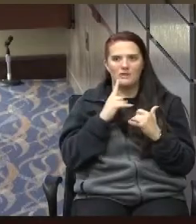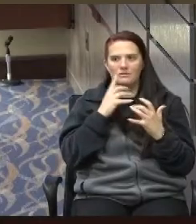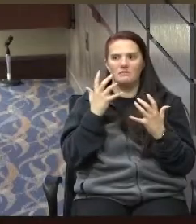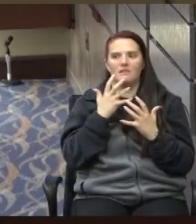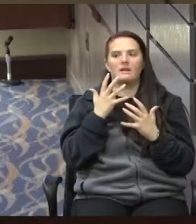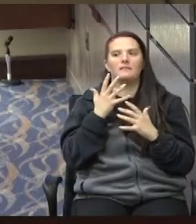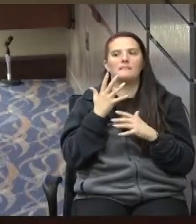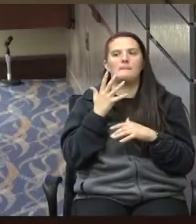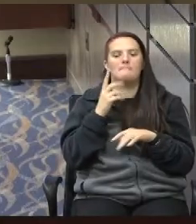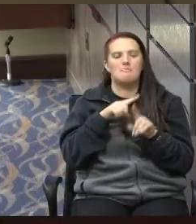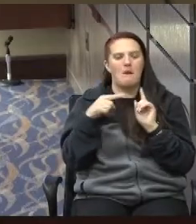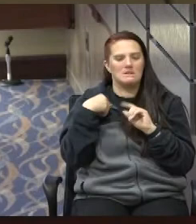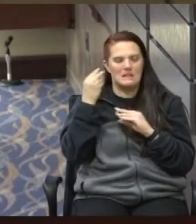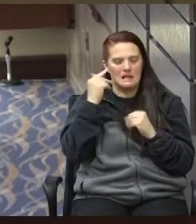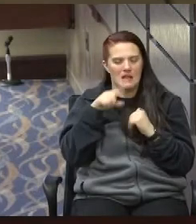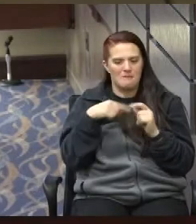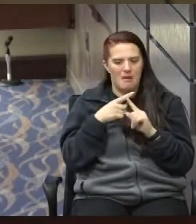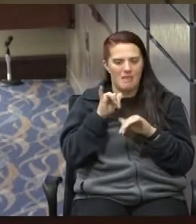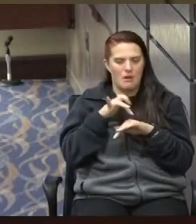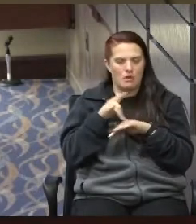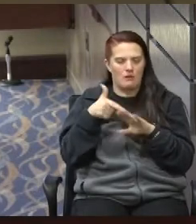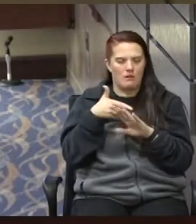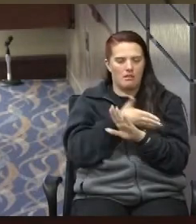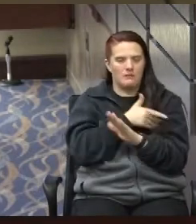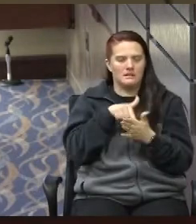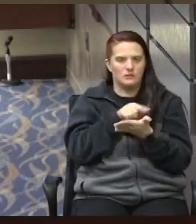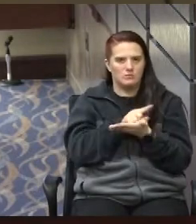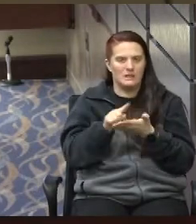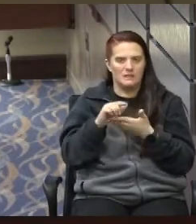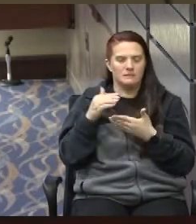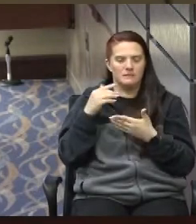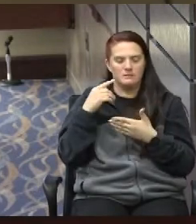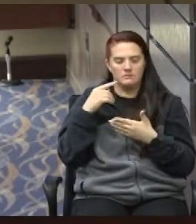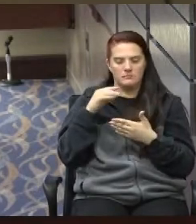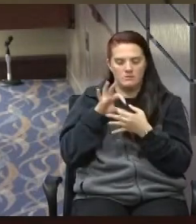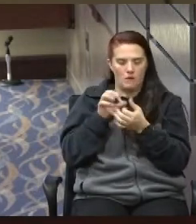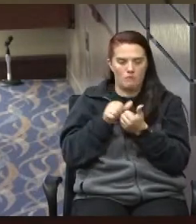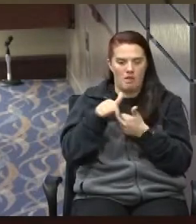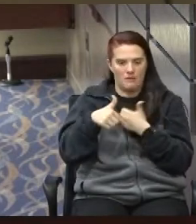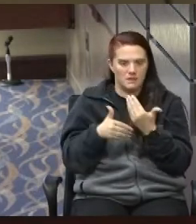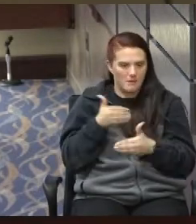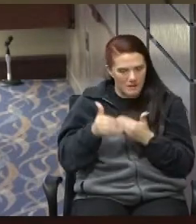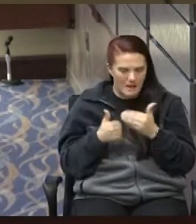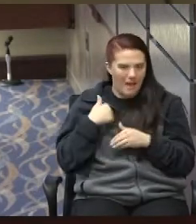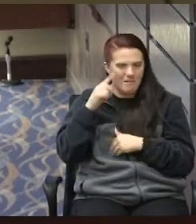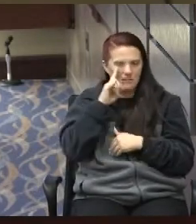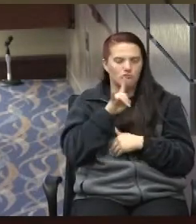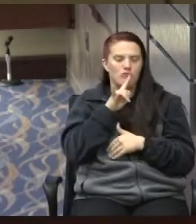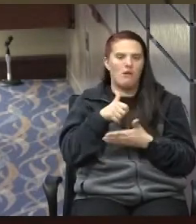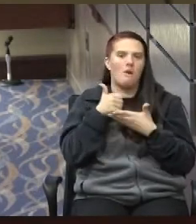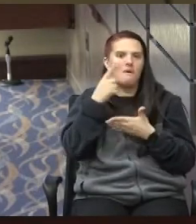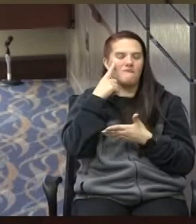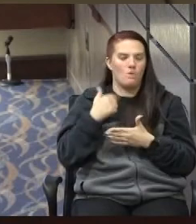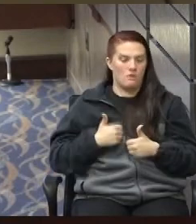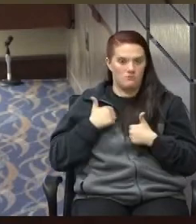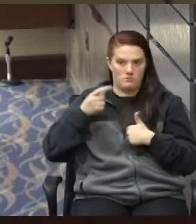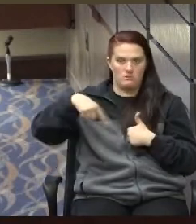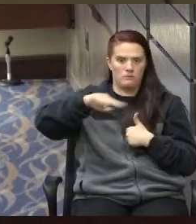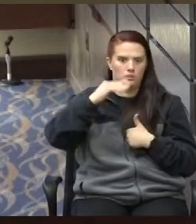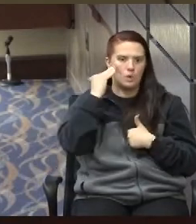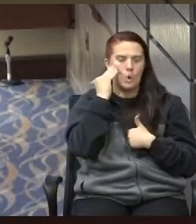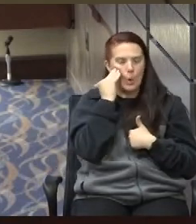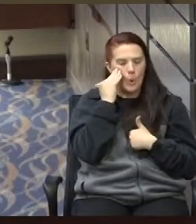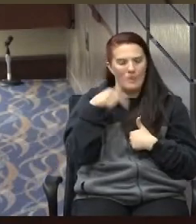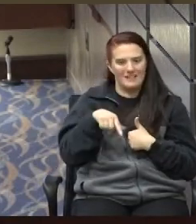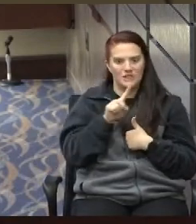read. But I was thinking about that earlier this week in light of this process, and I think it's really helpful for residents to know this is